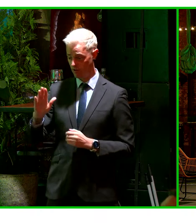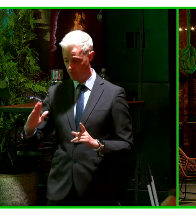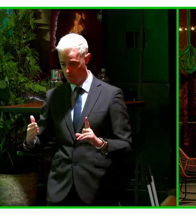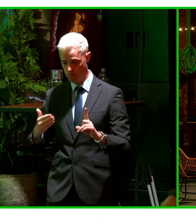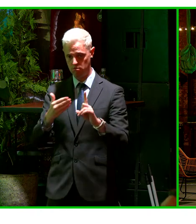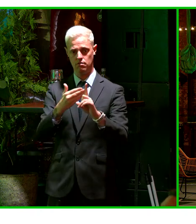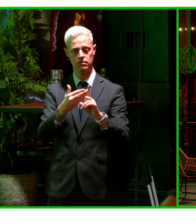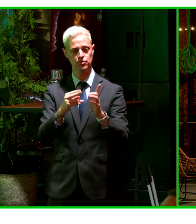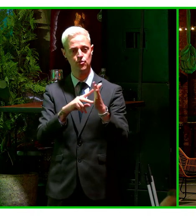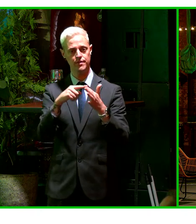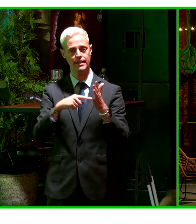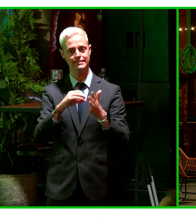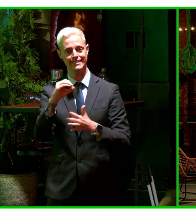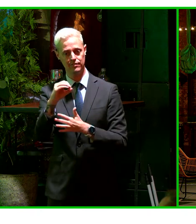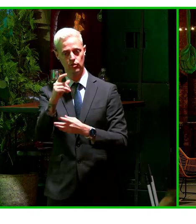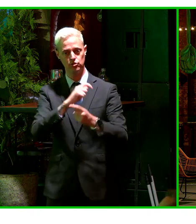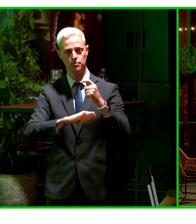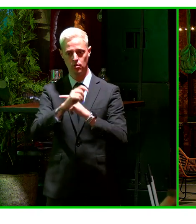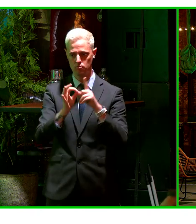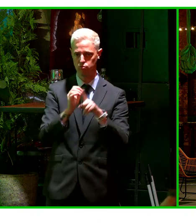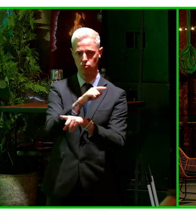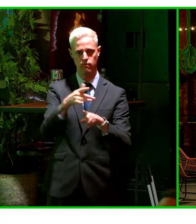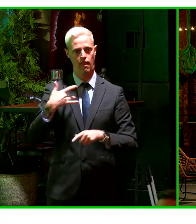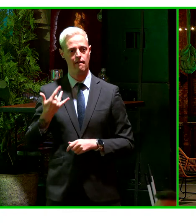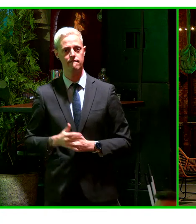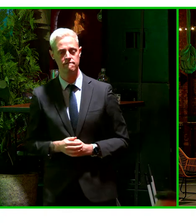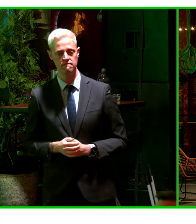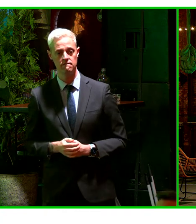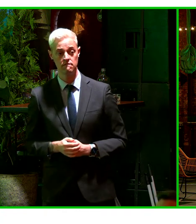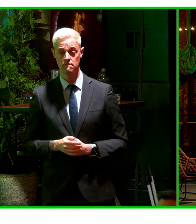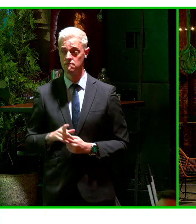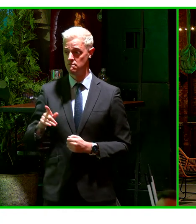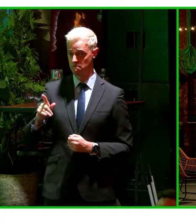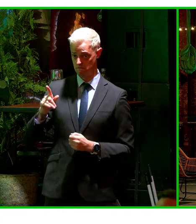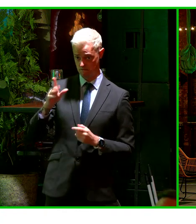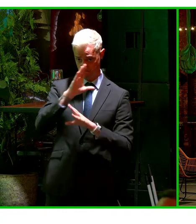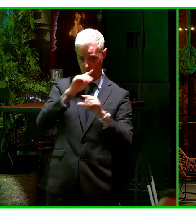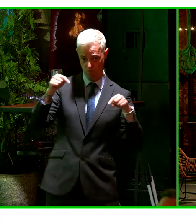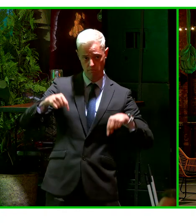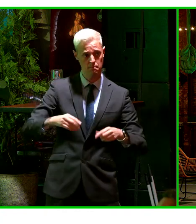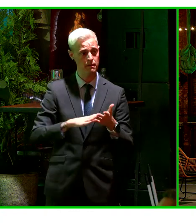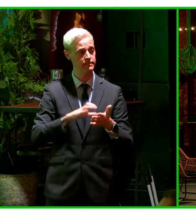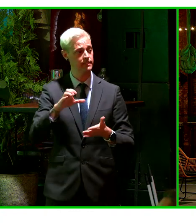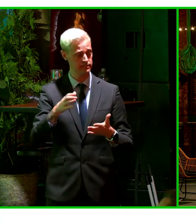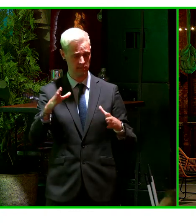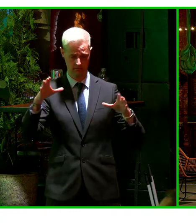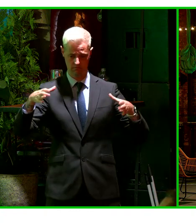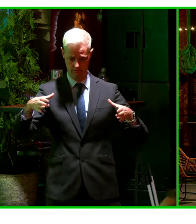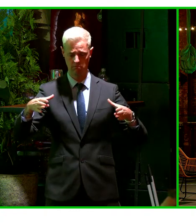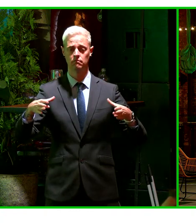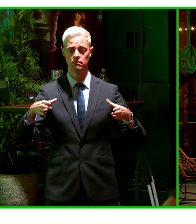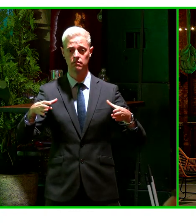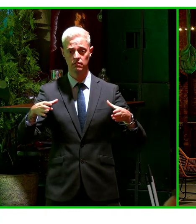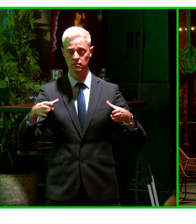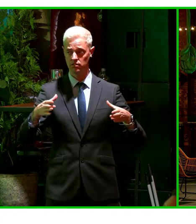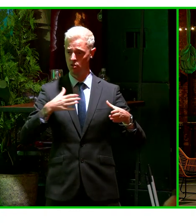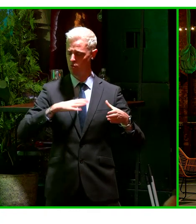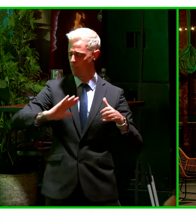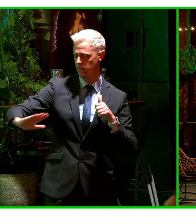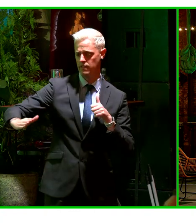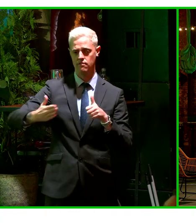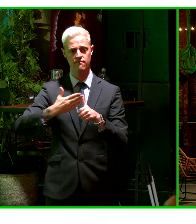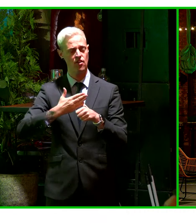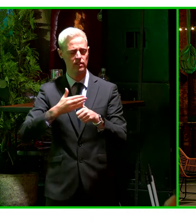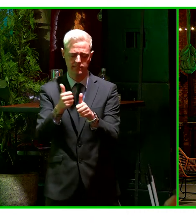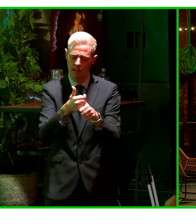could improve people's lives. Here in Greater Manchester, we have a plan to build the country's first